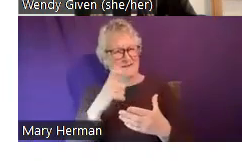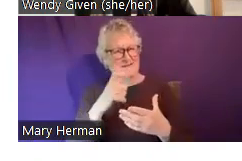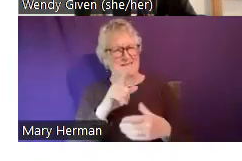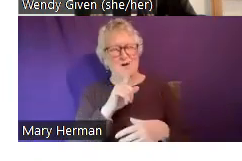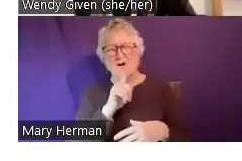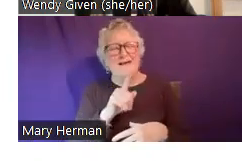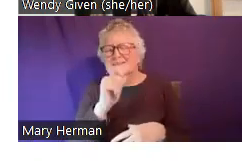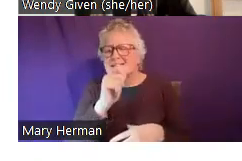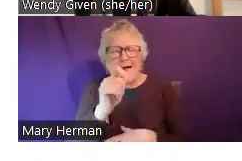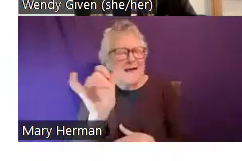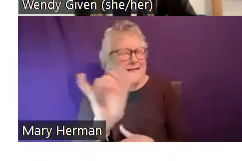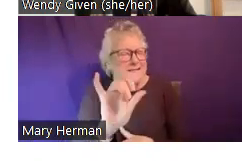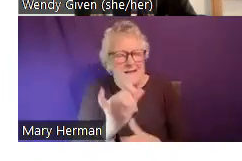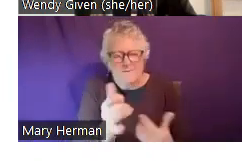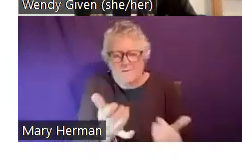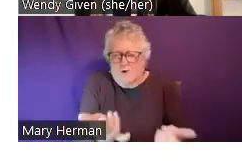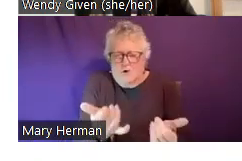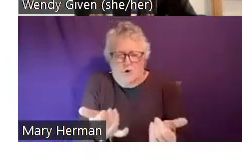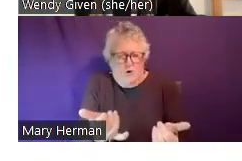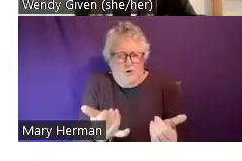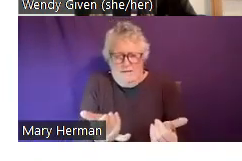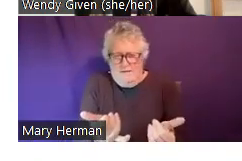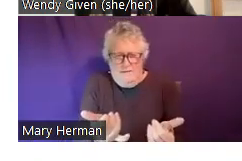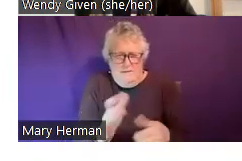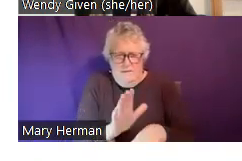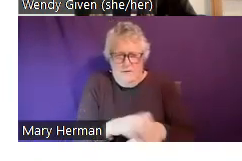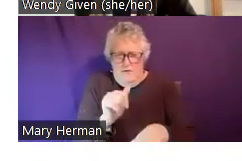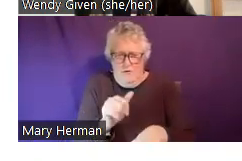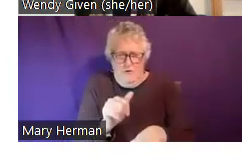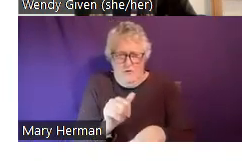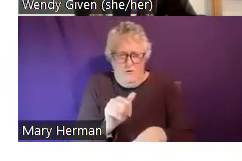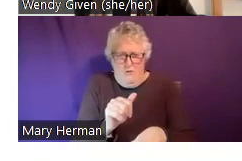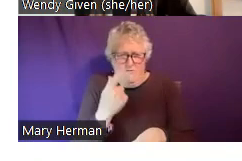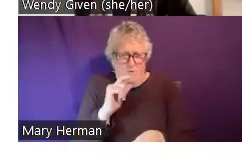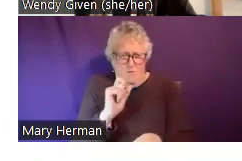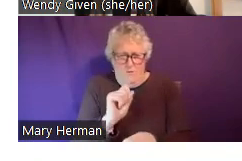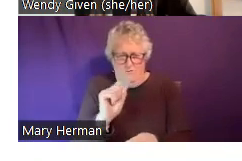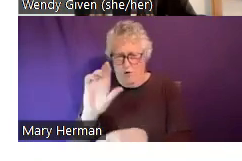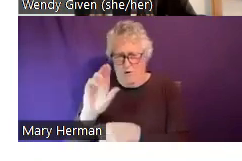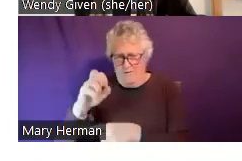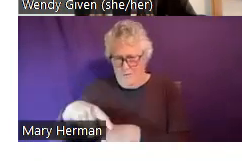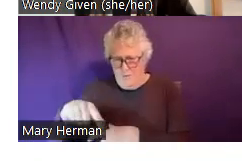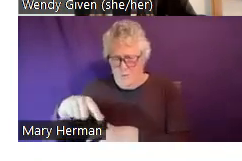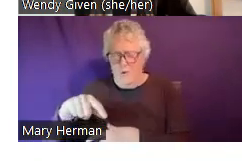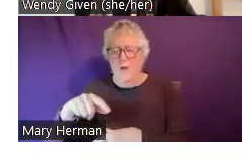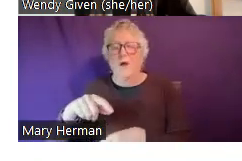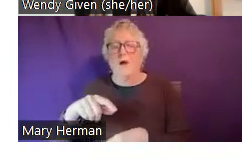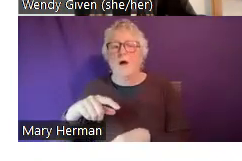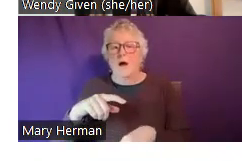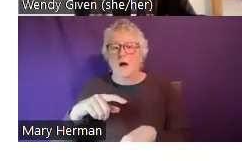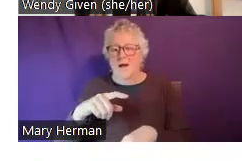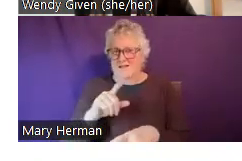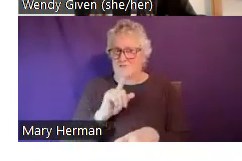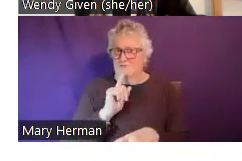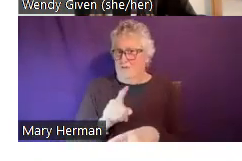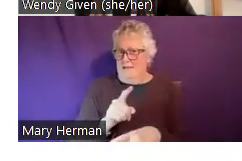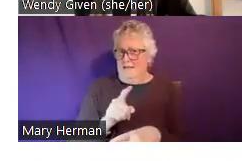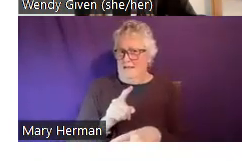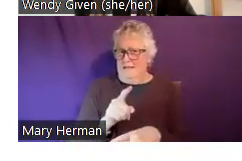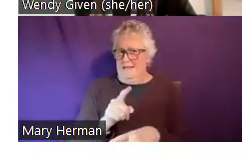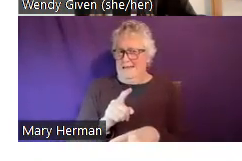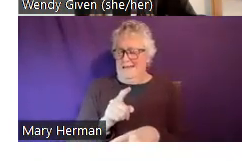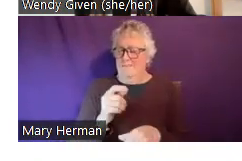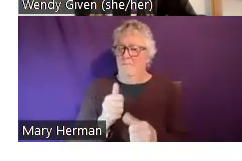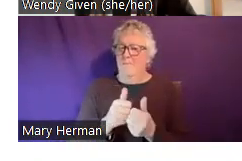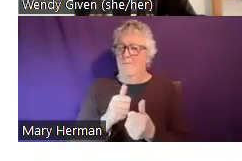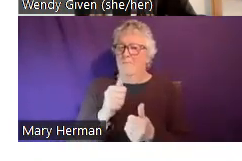current the current suspended artwork RFQ, which is really, it's still post-security, but it's going to be much